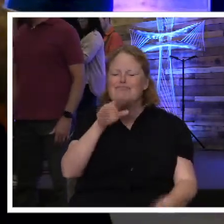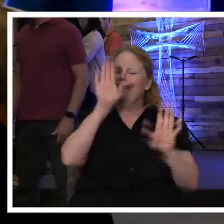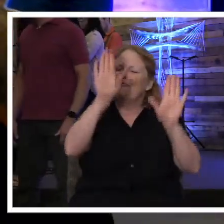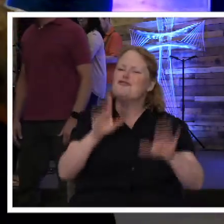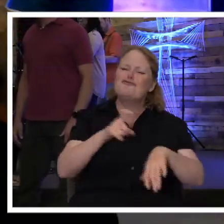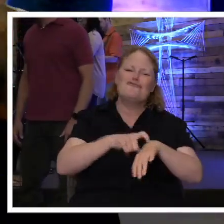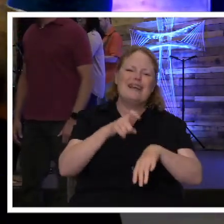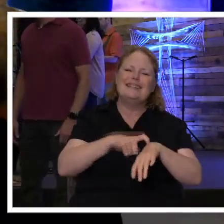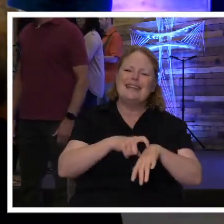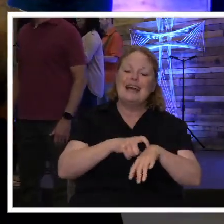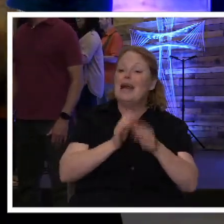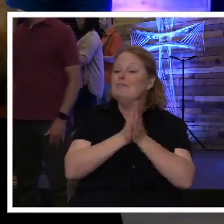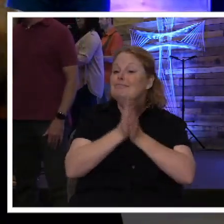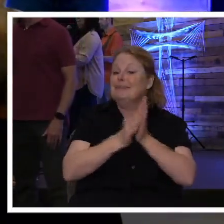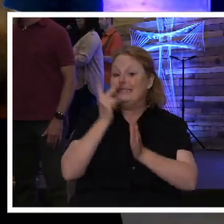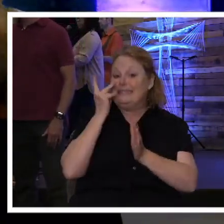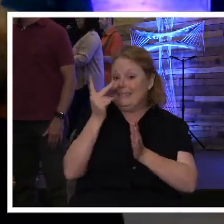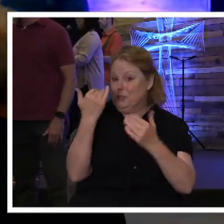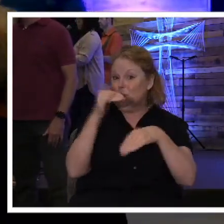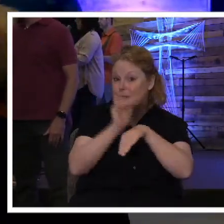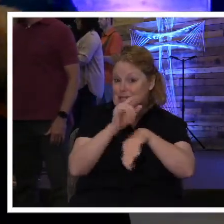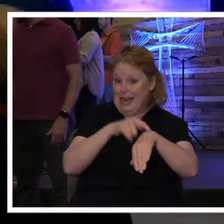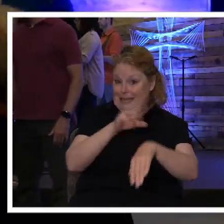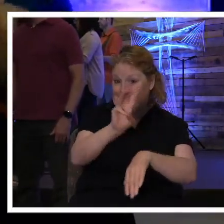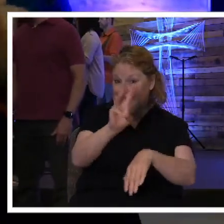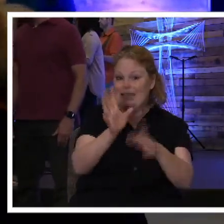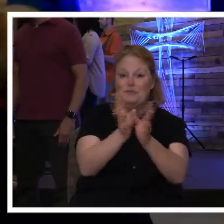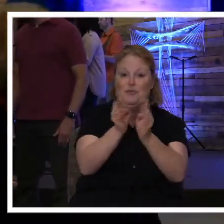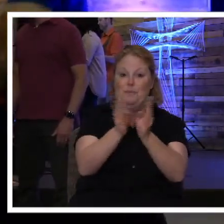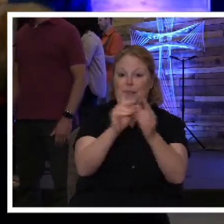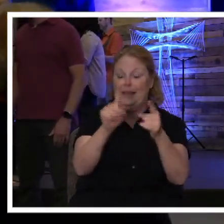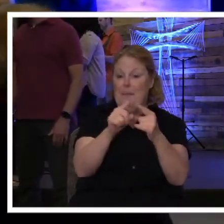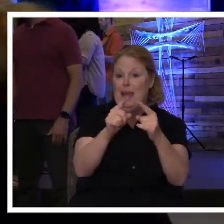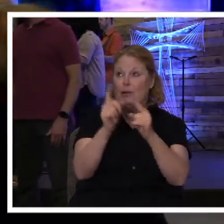a great day in the Lord. And I'll look forward to seeing most of you tonight when we come back and talk about a gift that God has given us.